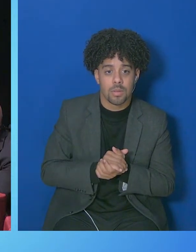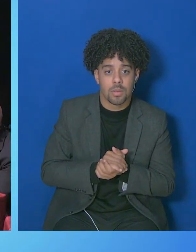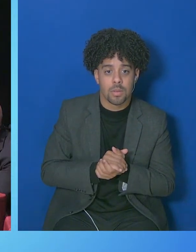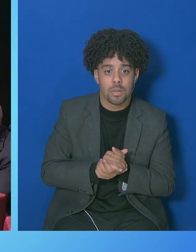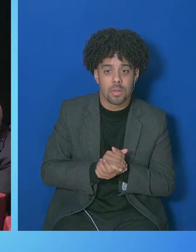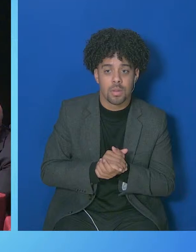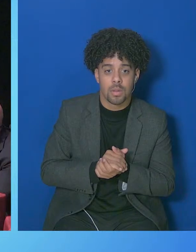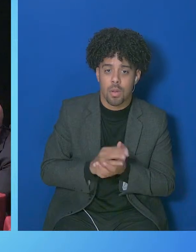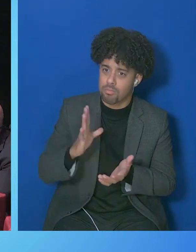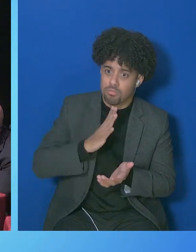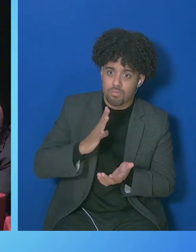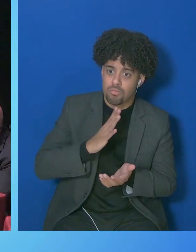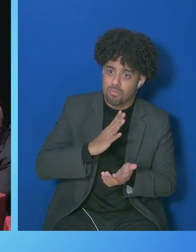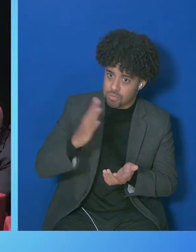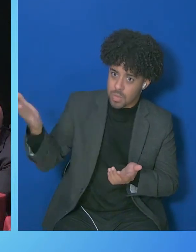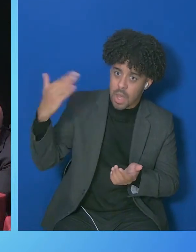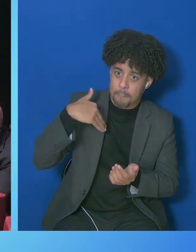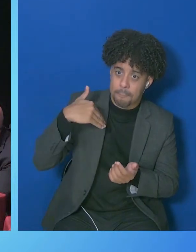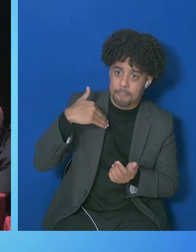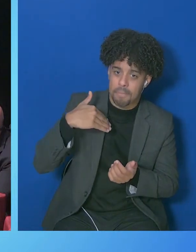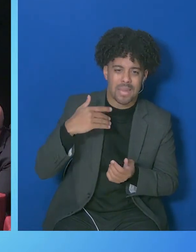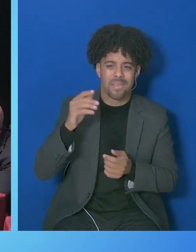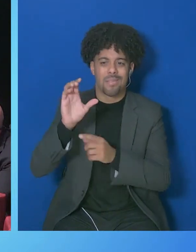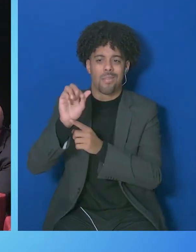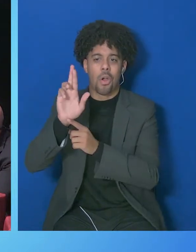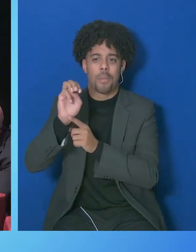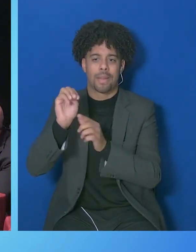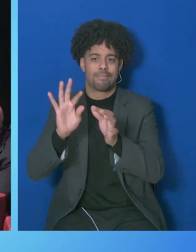Okay. Happy to have you.